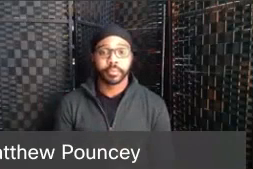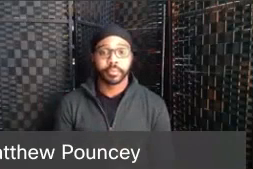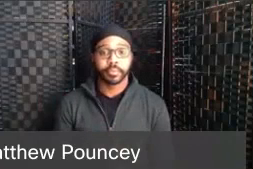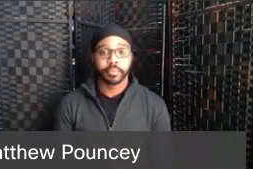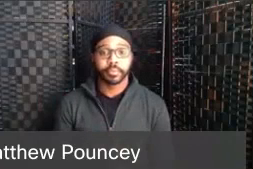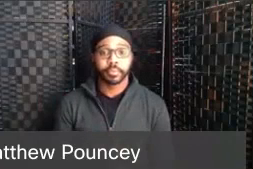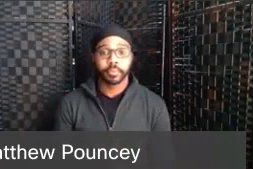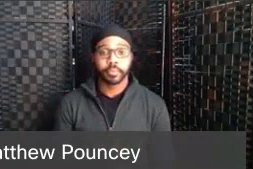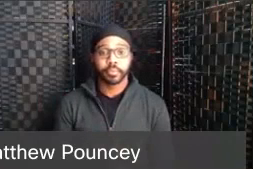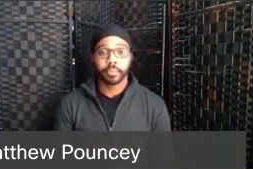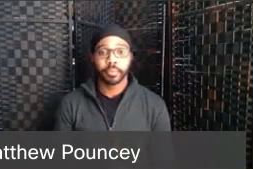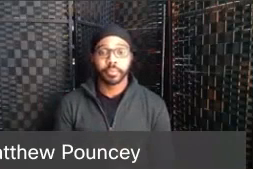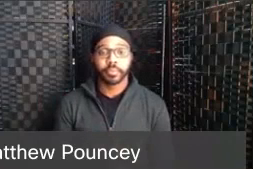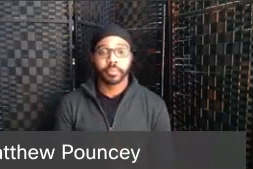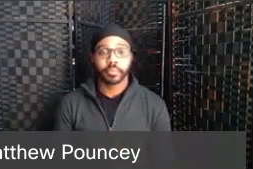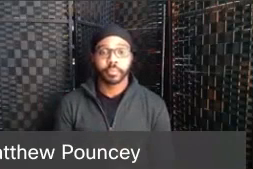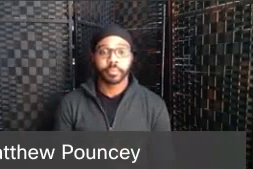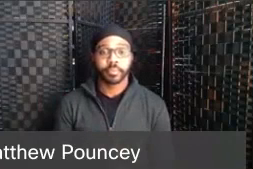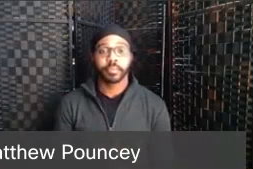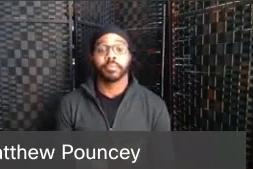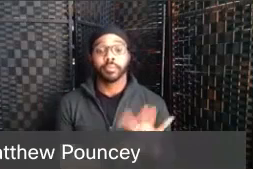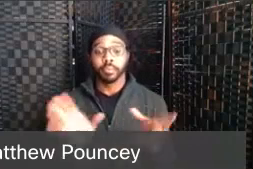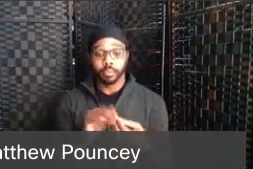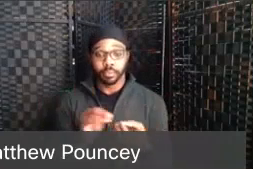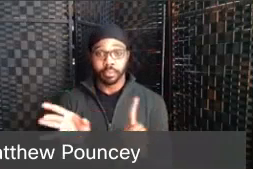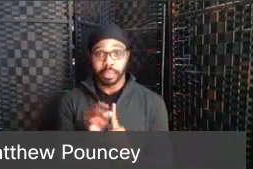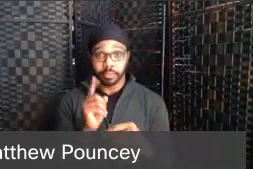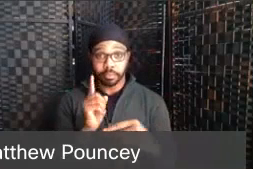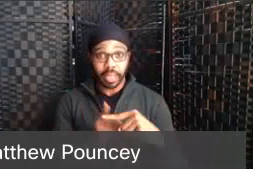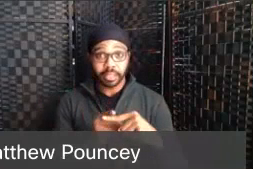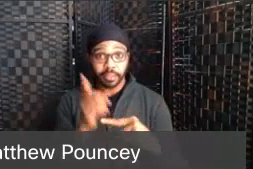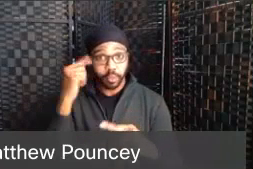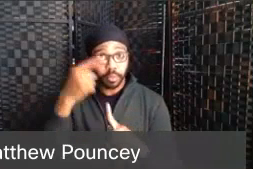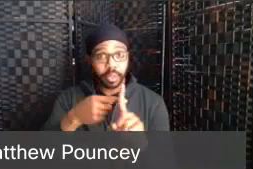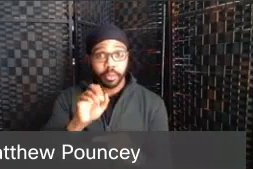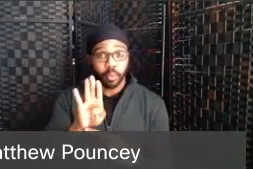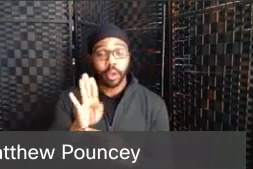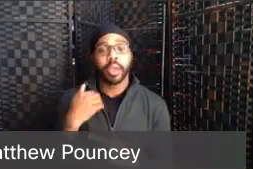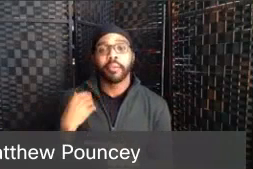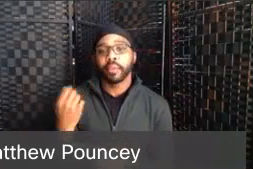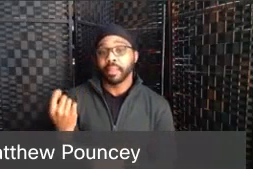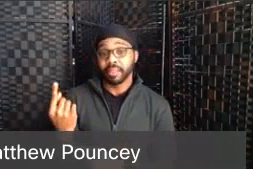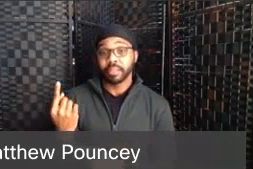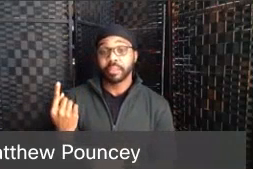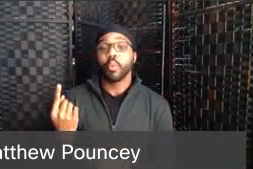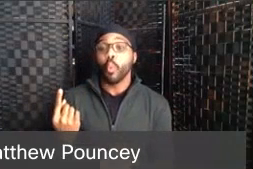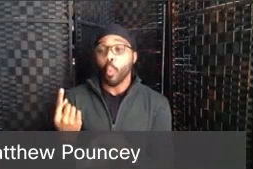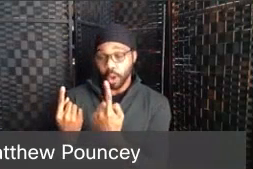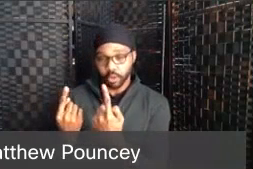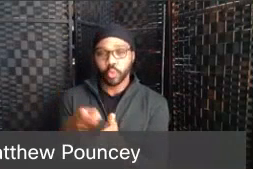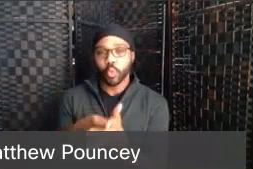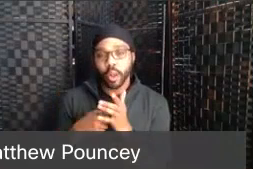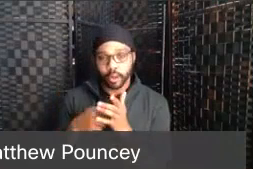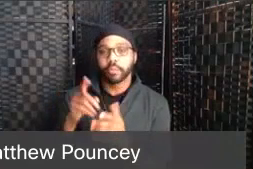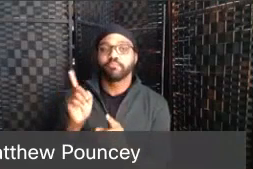And of the people who tested positive in February, there were 11. 1 has required inpatient care.